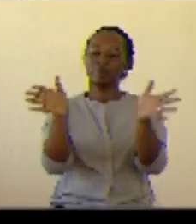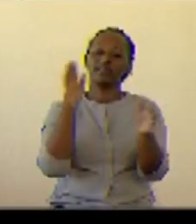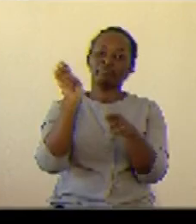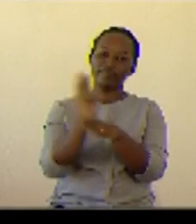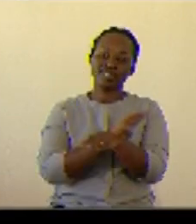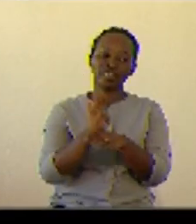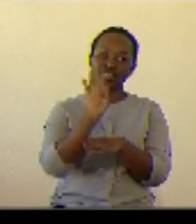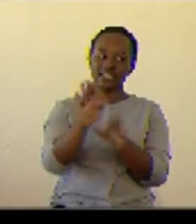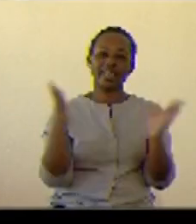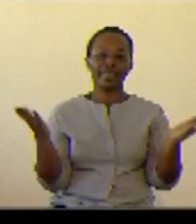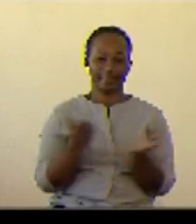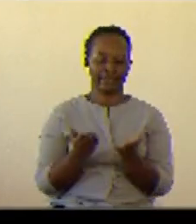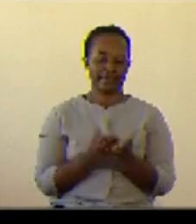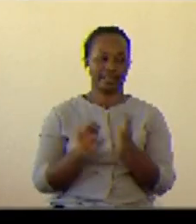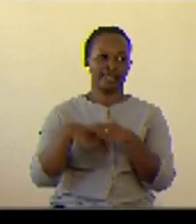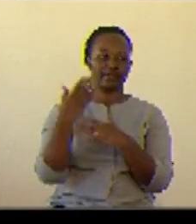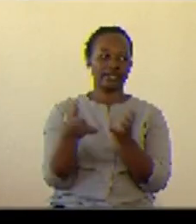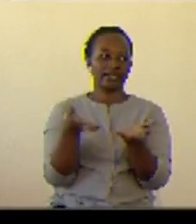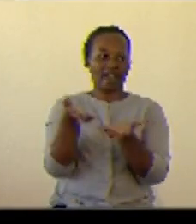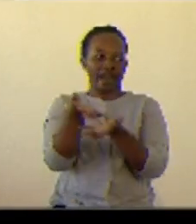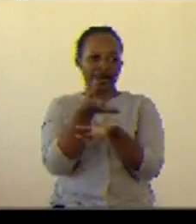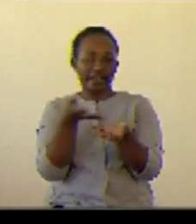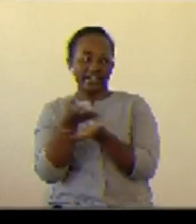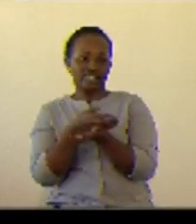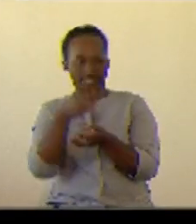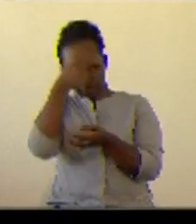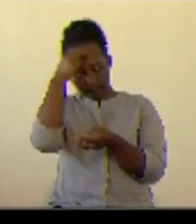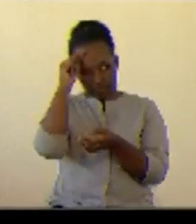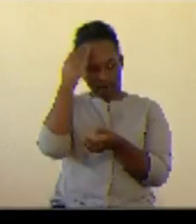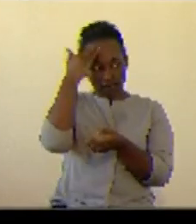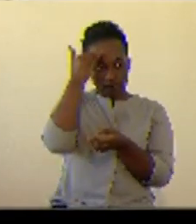the reasons why you would advise him to use the methods above